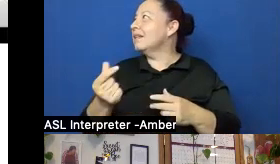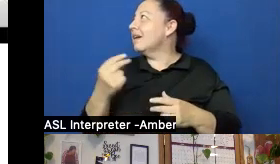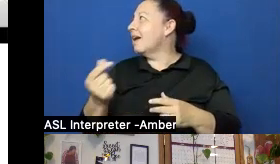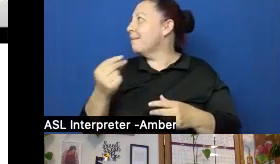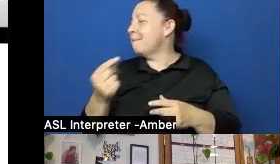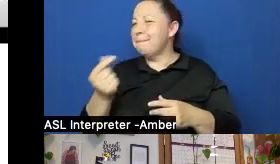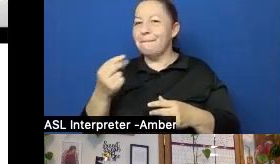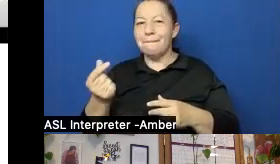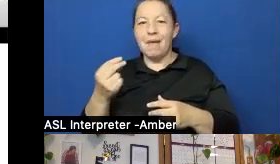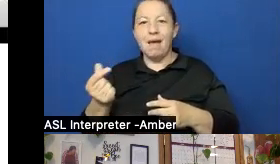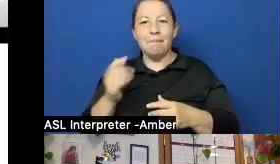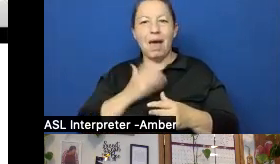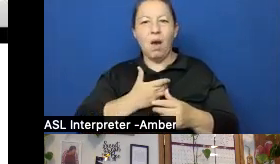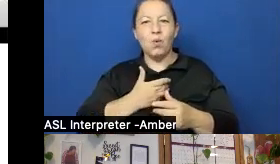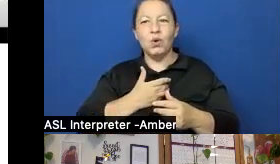Our